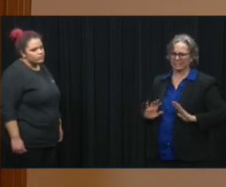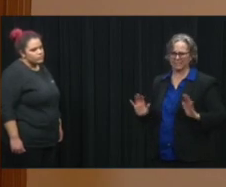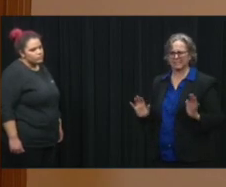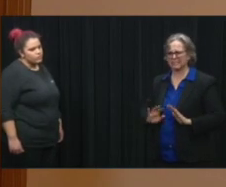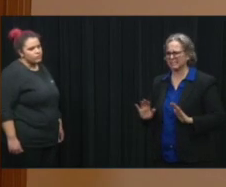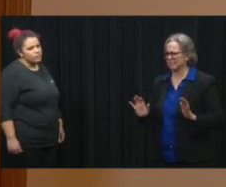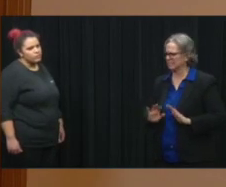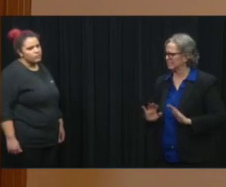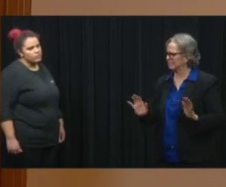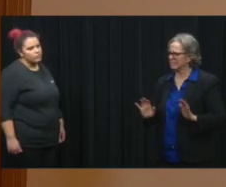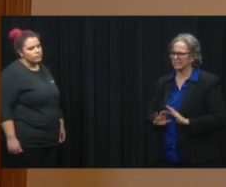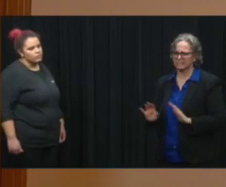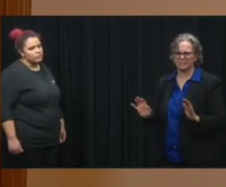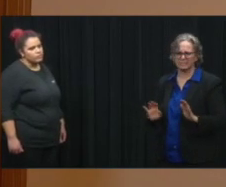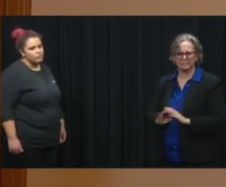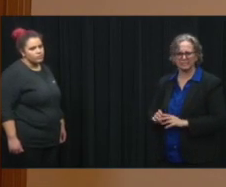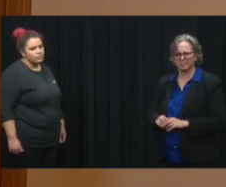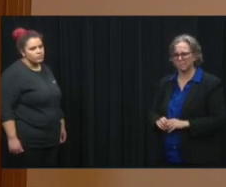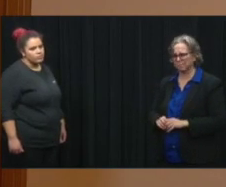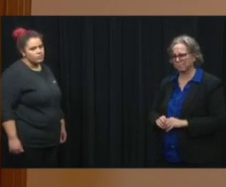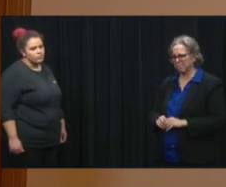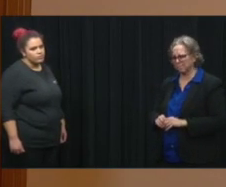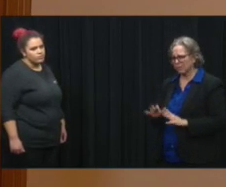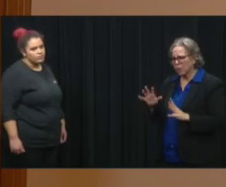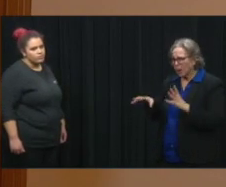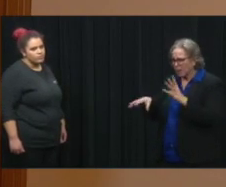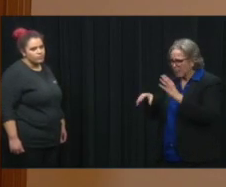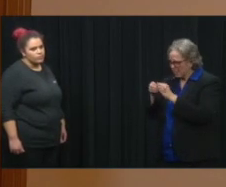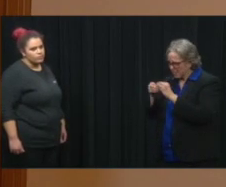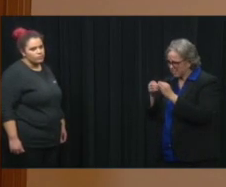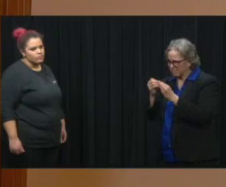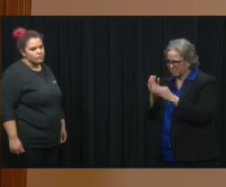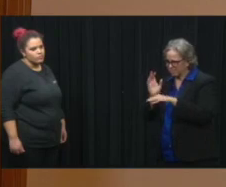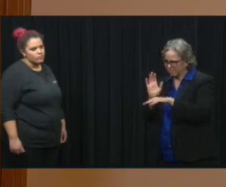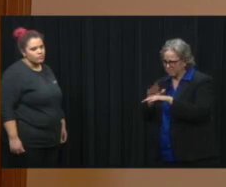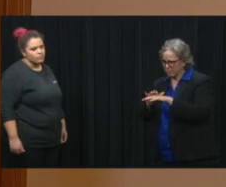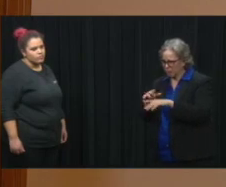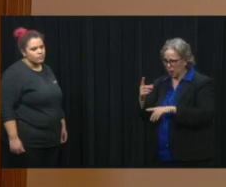again about the Patel technology. We already have